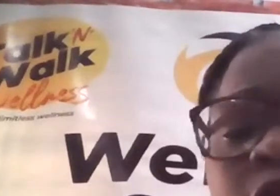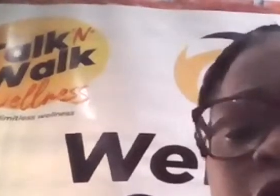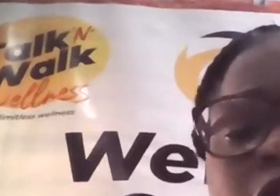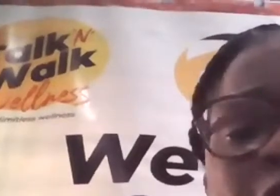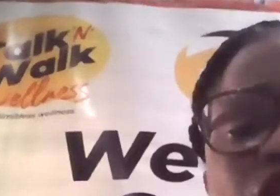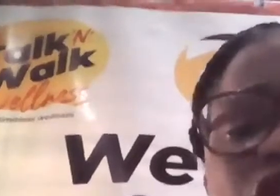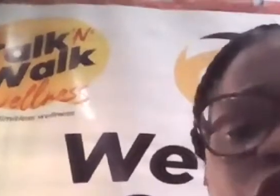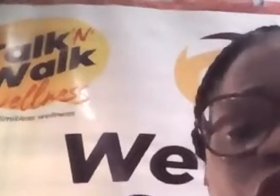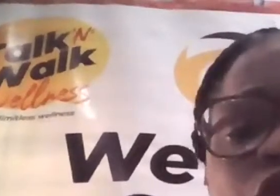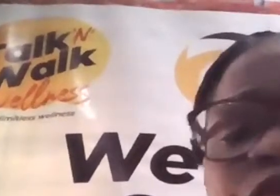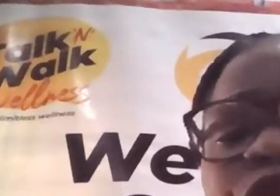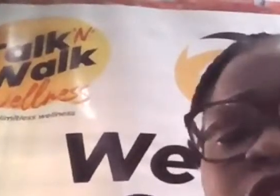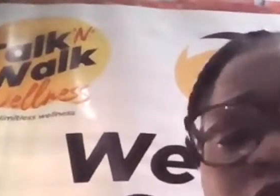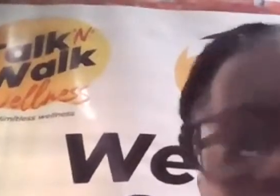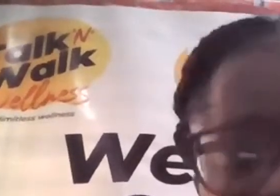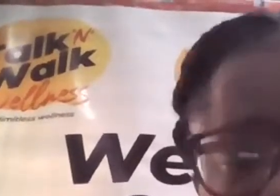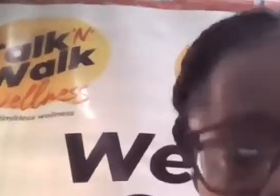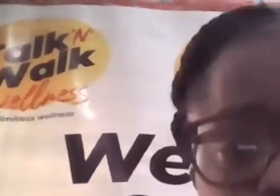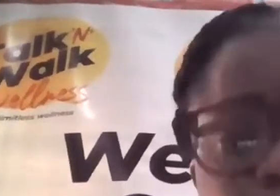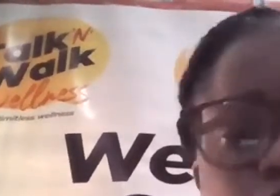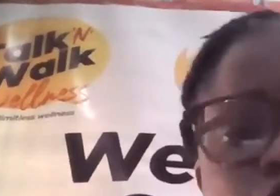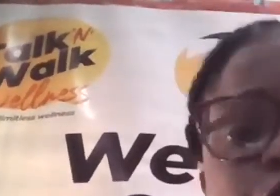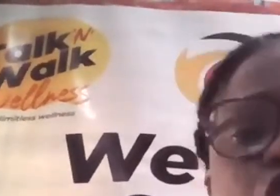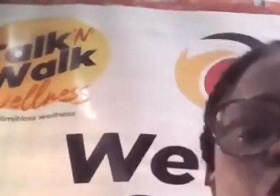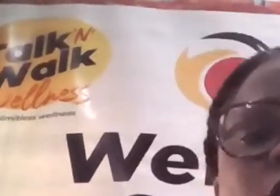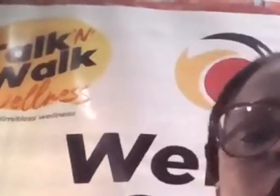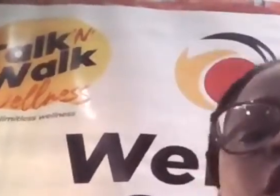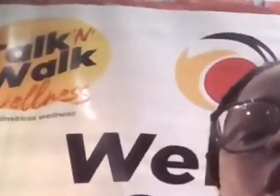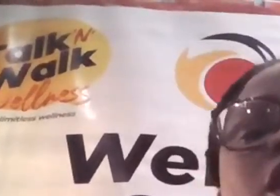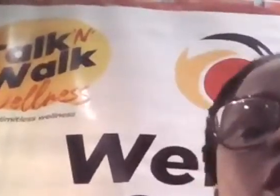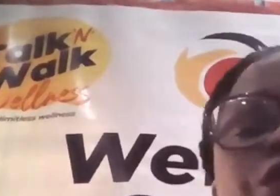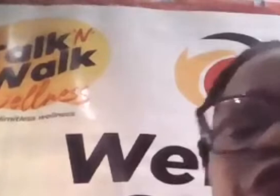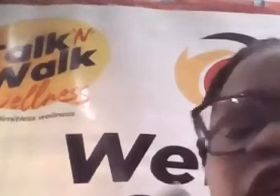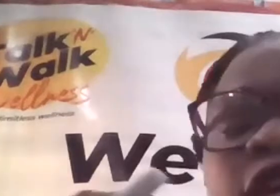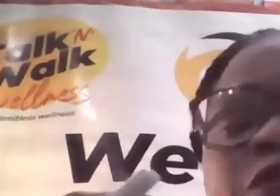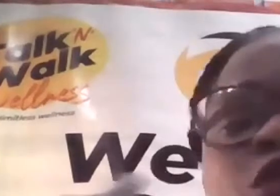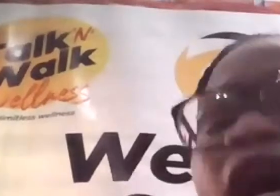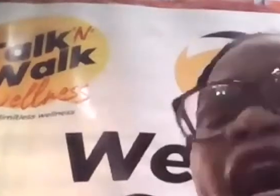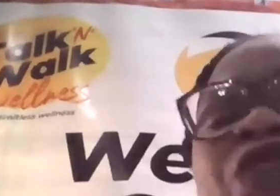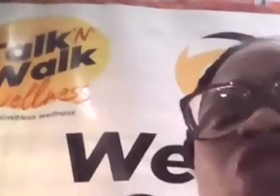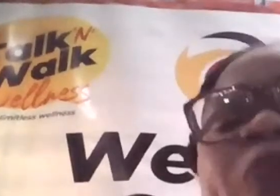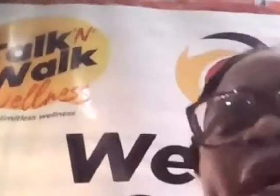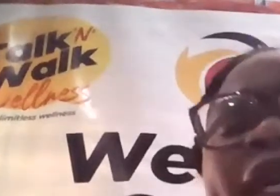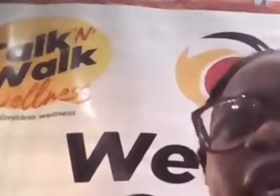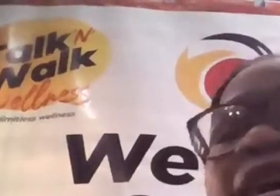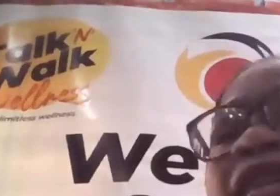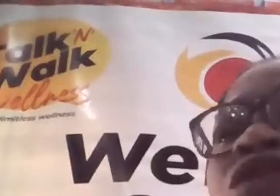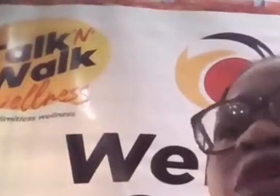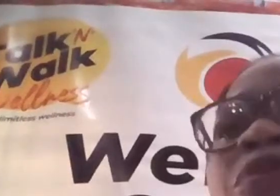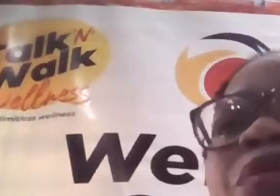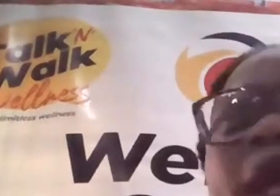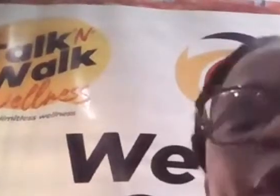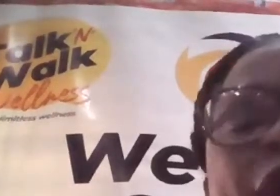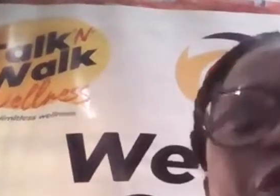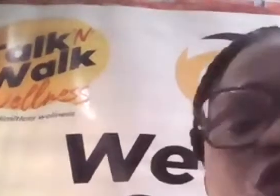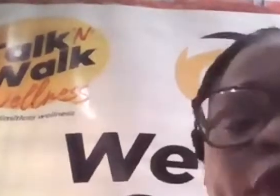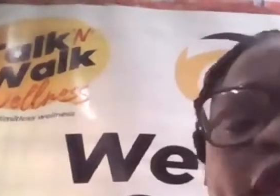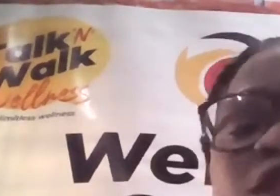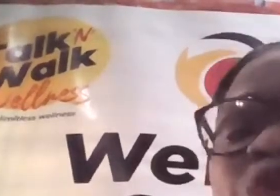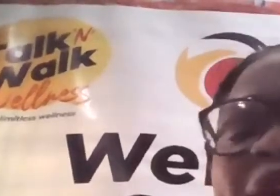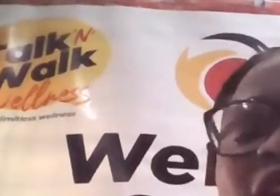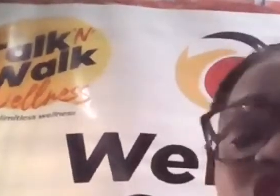water splashes on your body, she said you should put salt. If you are having stomachache and you say, "Mommy, I'm